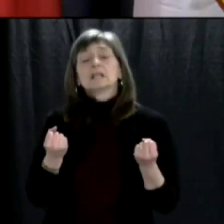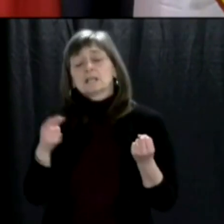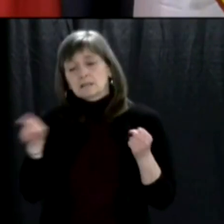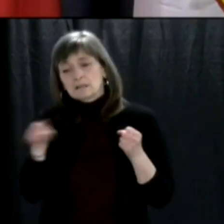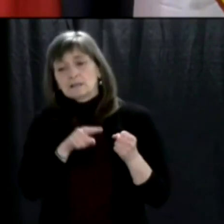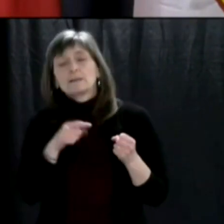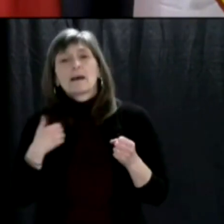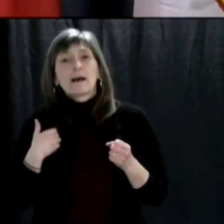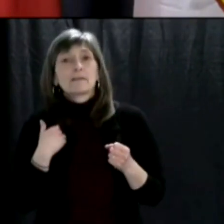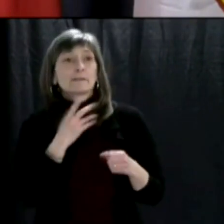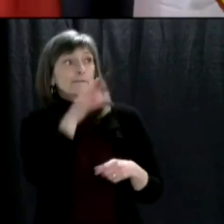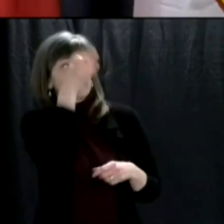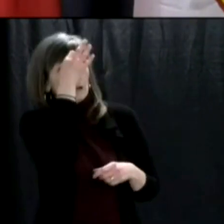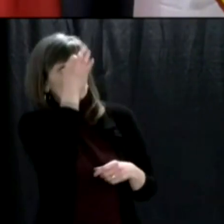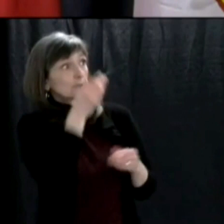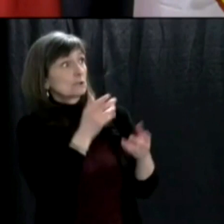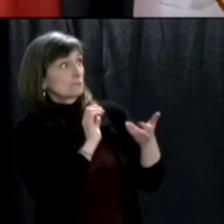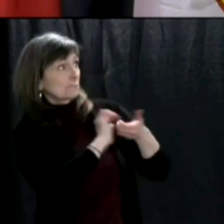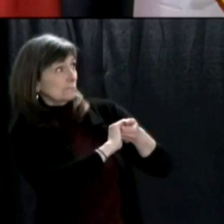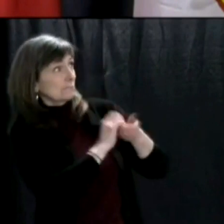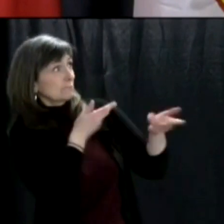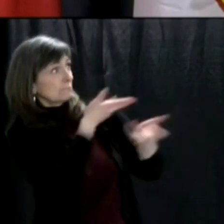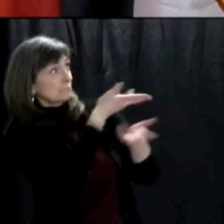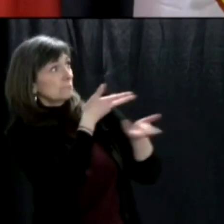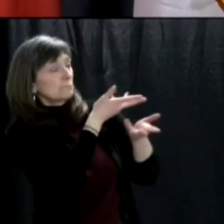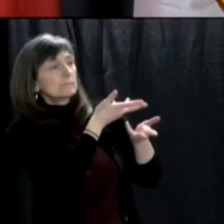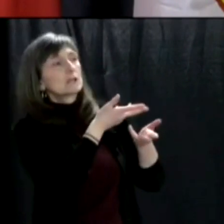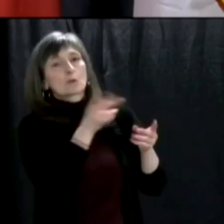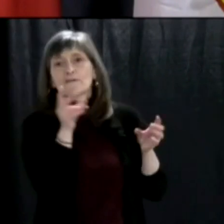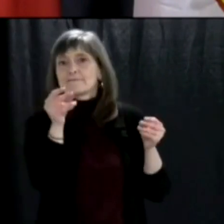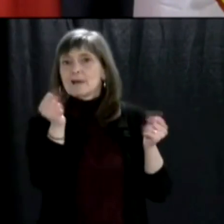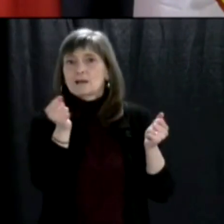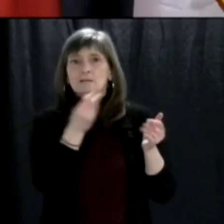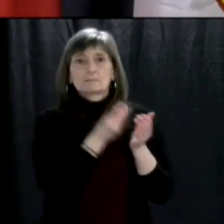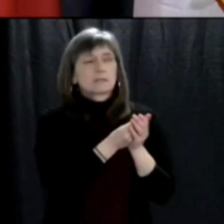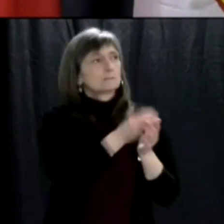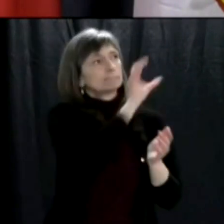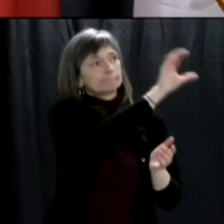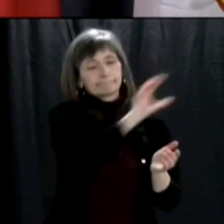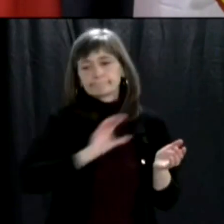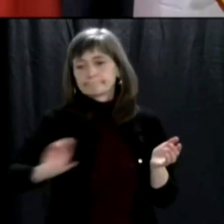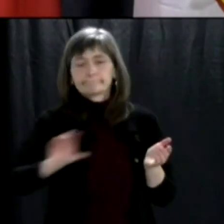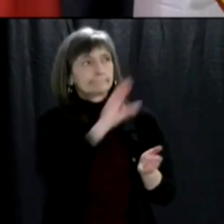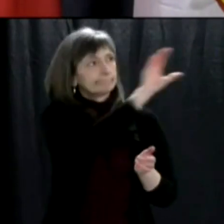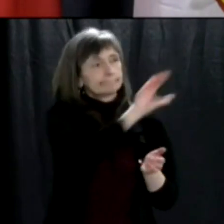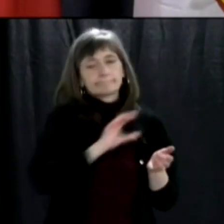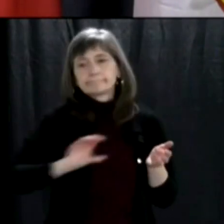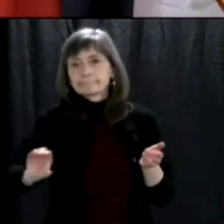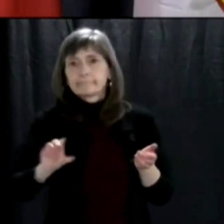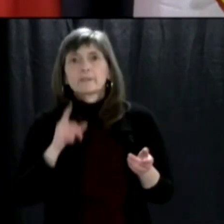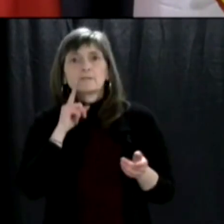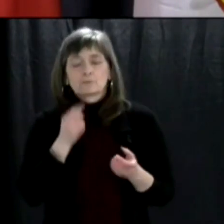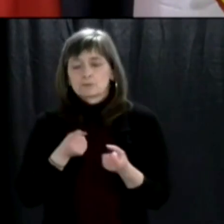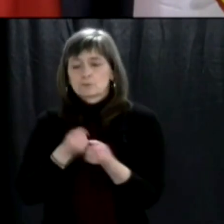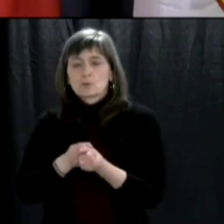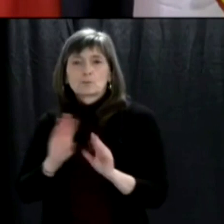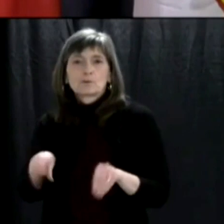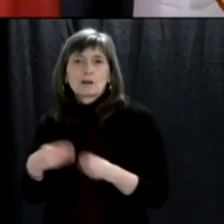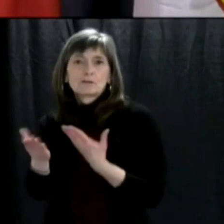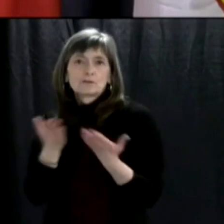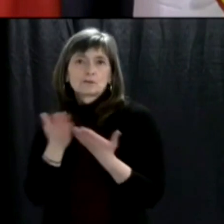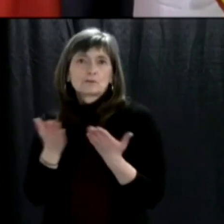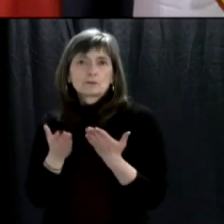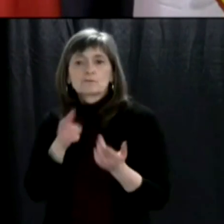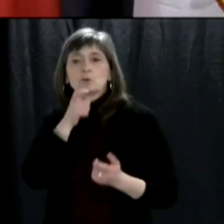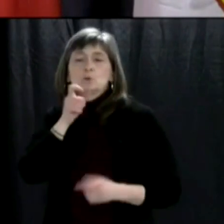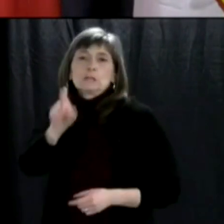ensure that the funding moves quickly to those groups who are on the ground offering vital frontline services to